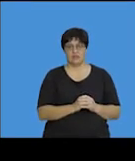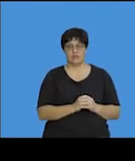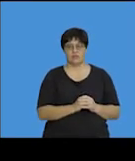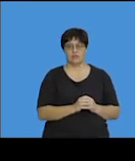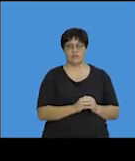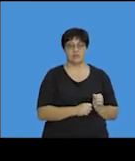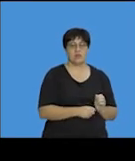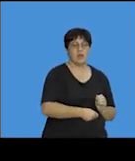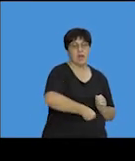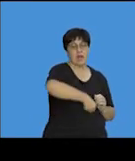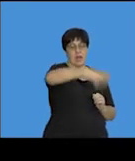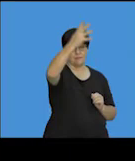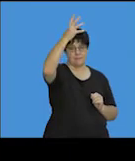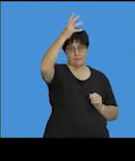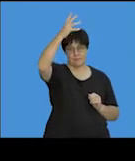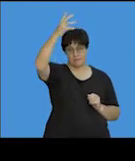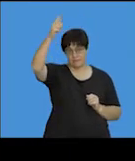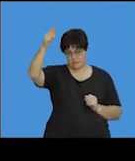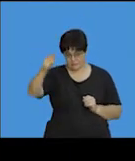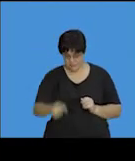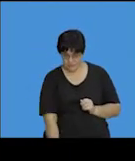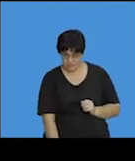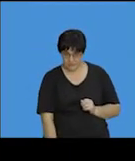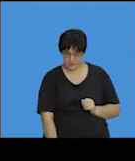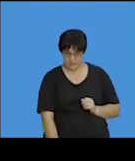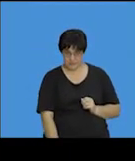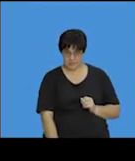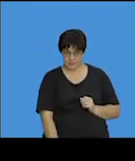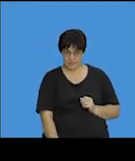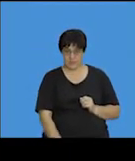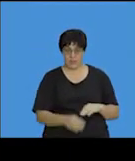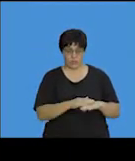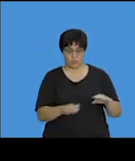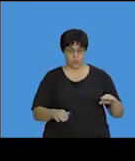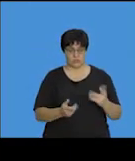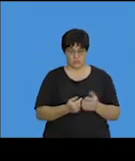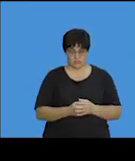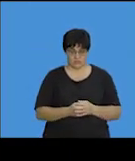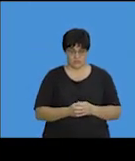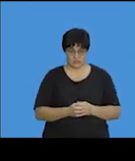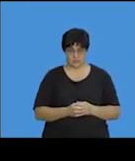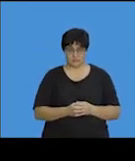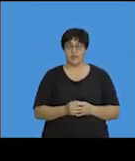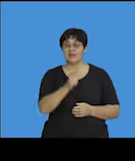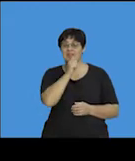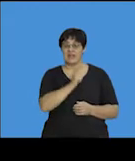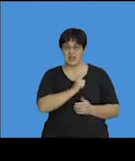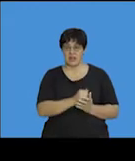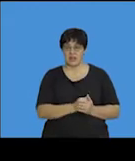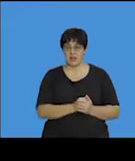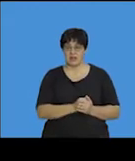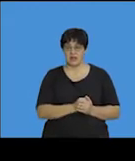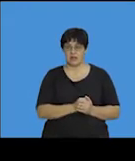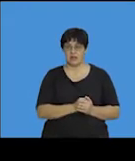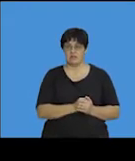So the projectile is going to go up, and then it's going to come down, and it's going to hit the ground. They tell us that we fire